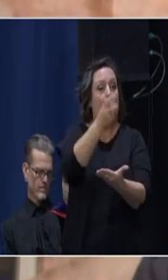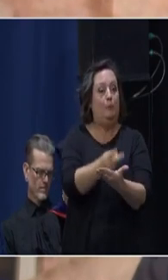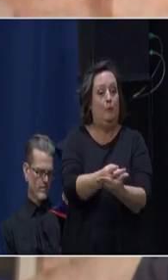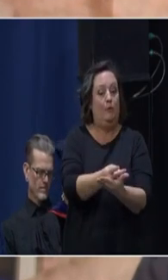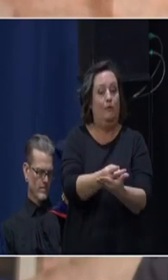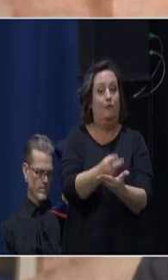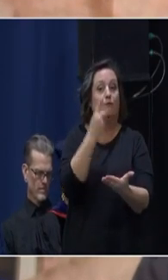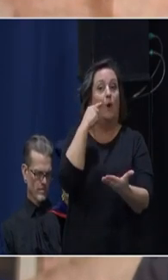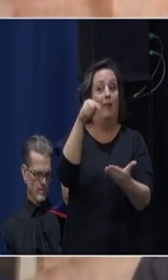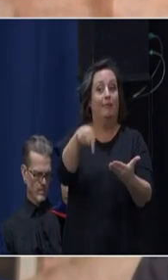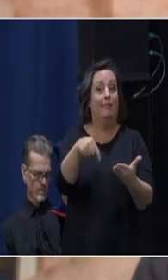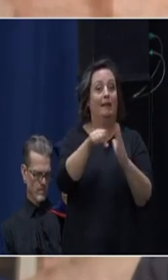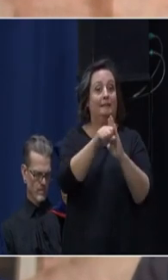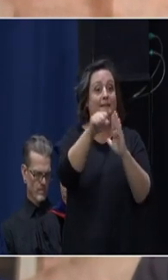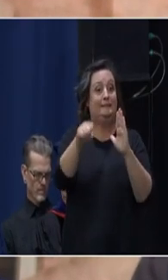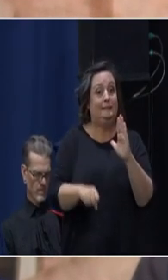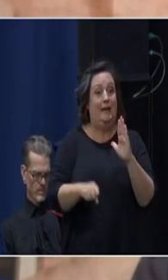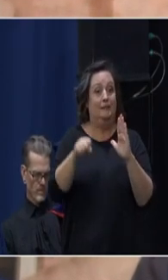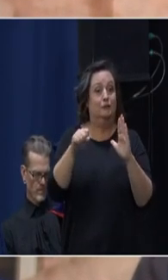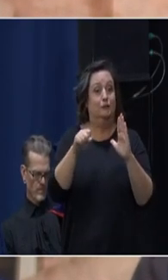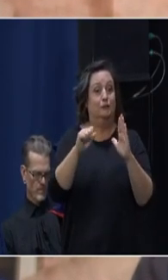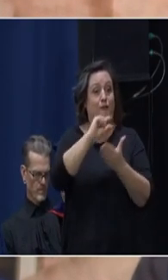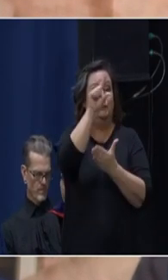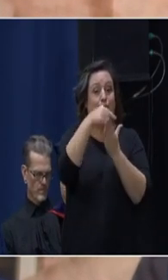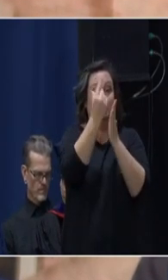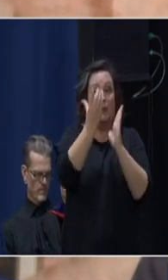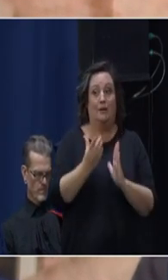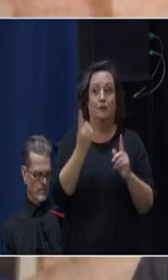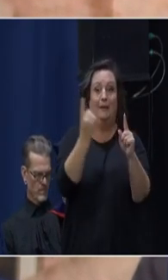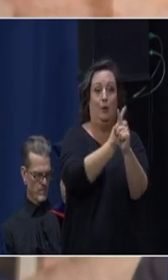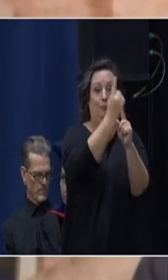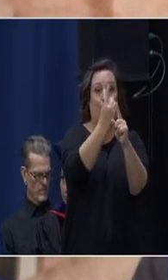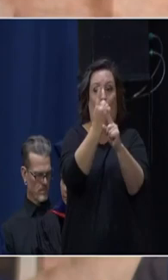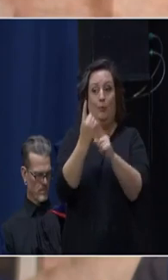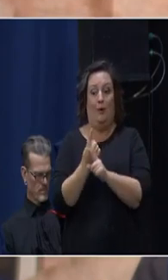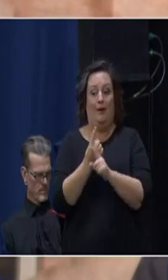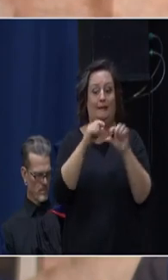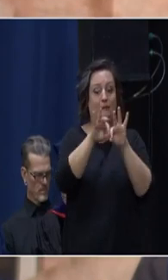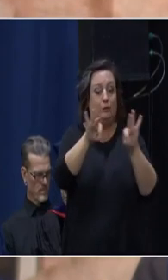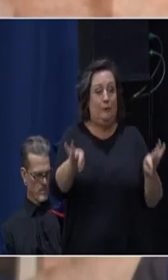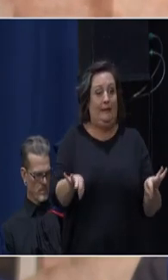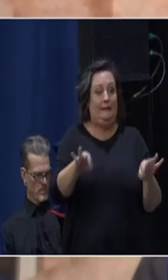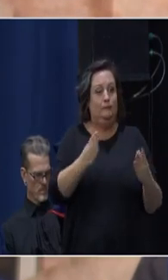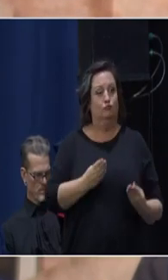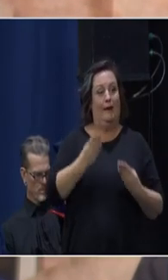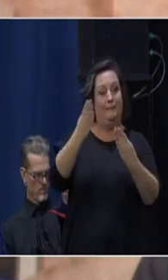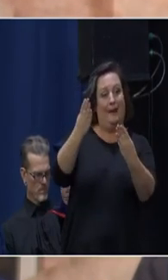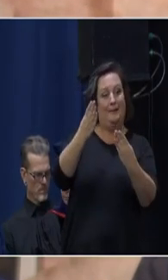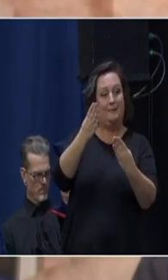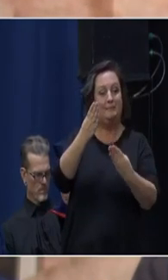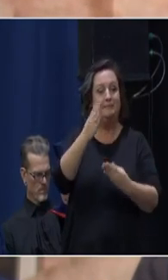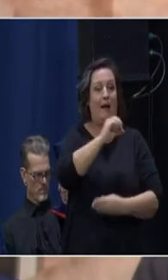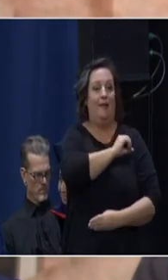term's graduates the appropriate degrees as recommended by the faculty of the university.